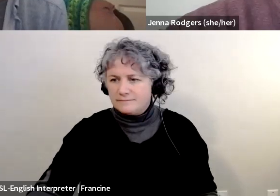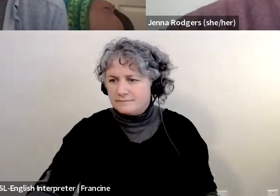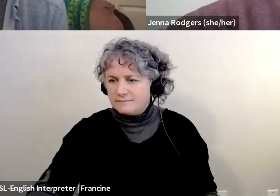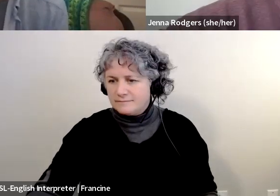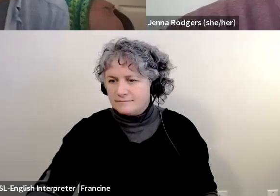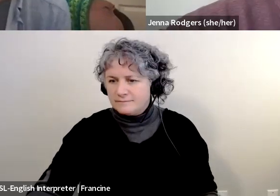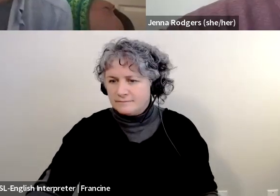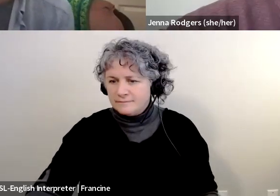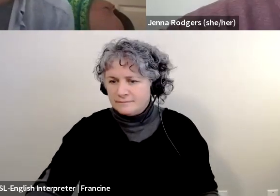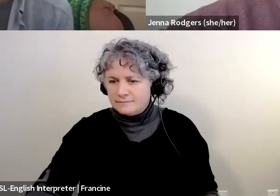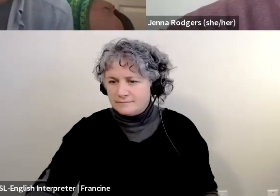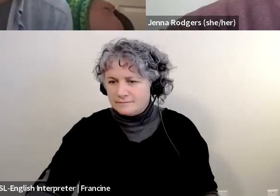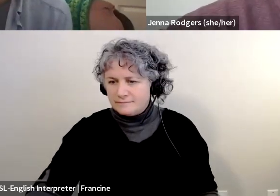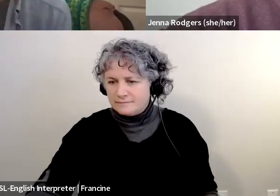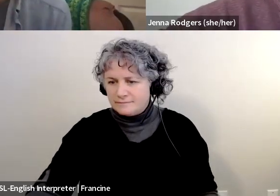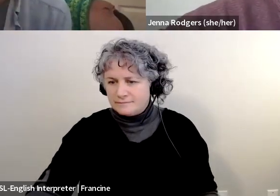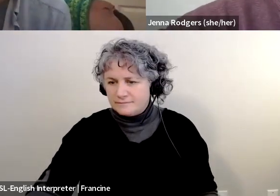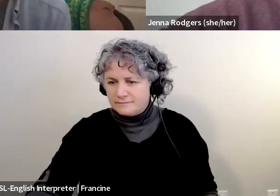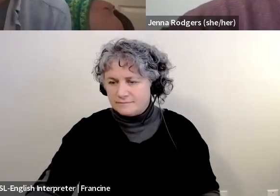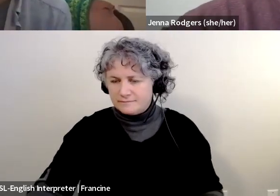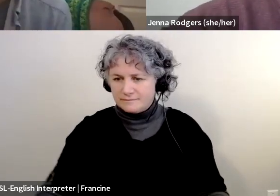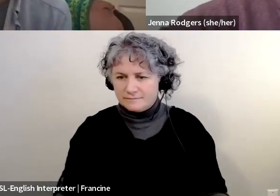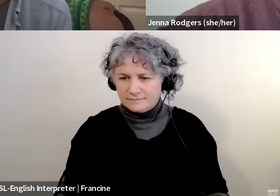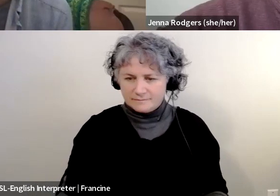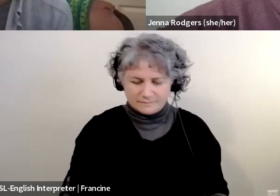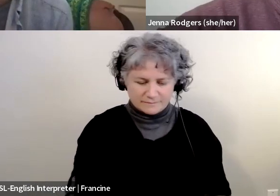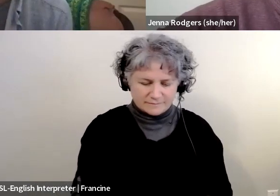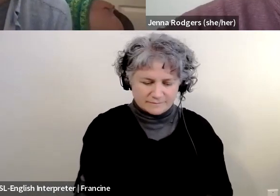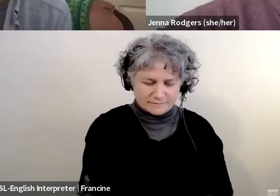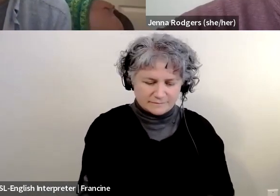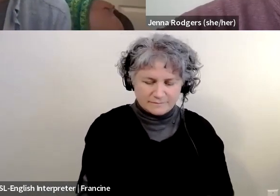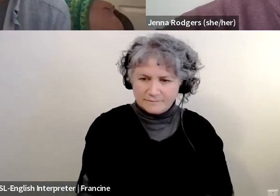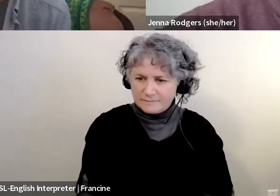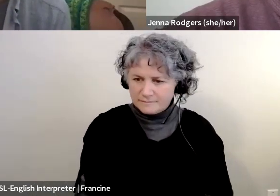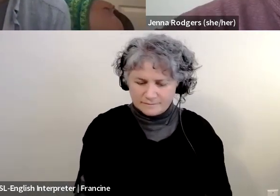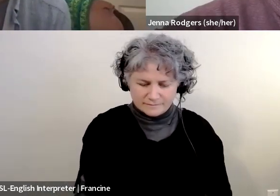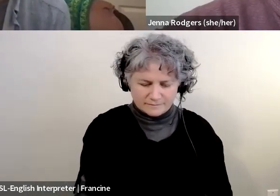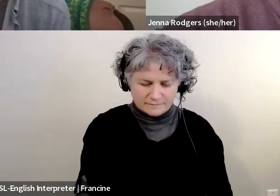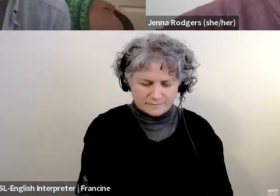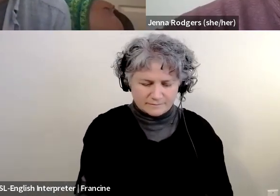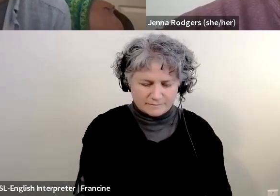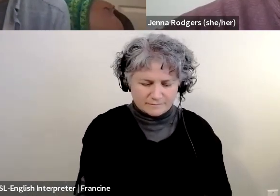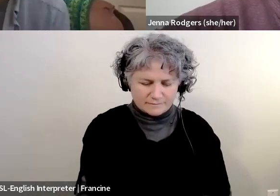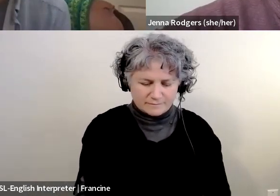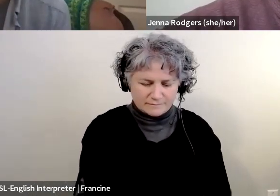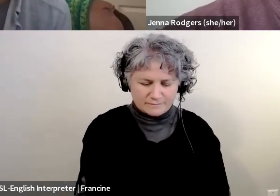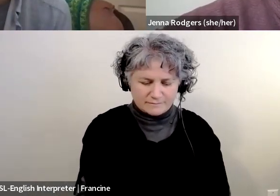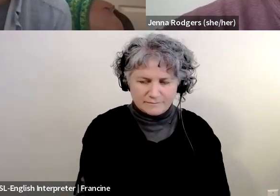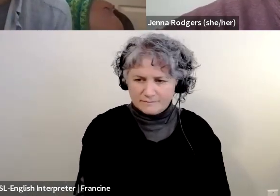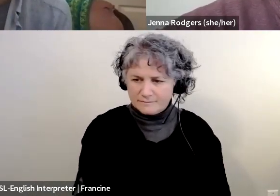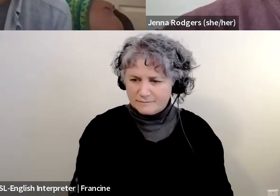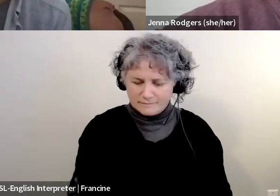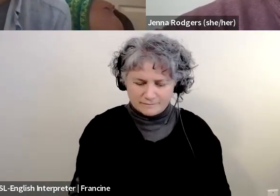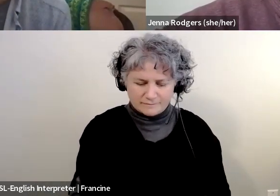Yeah. And again, keeping in mind too, that small shifts, small changes, small areas of growth lead to